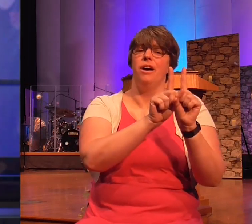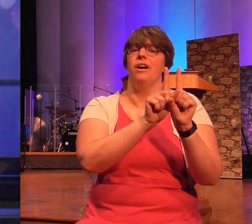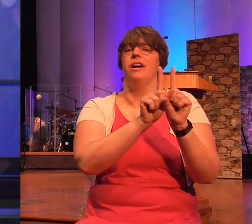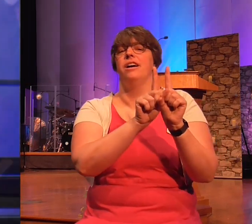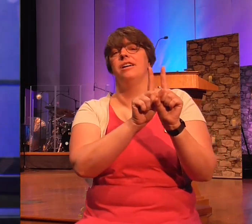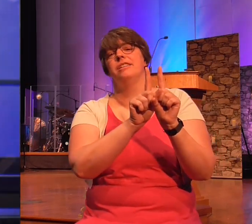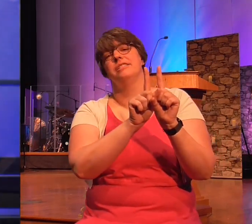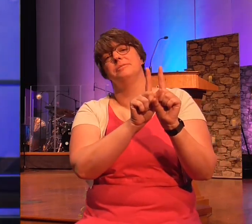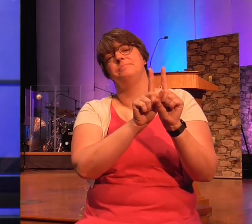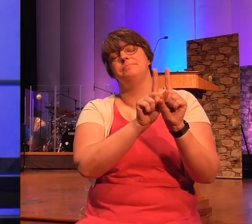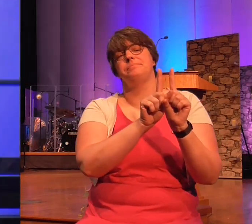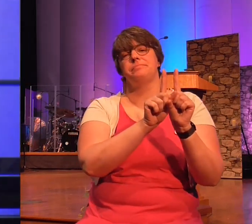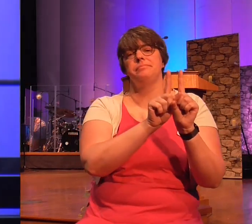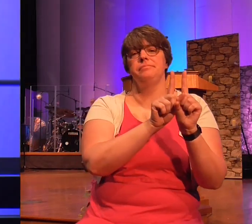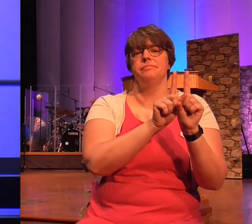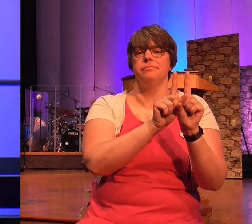are.